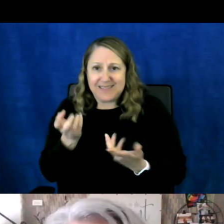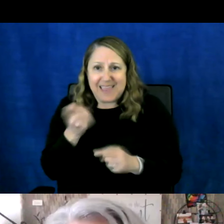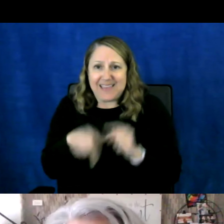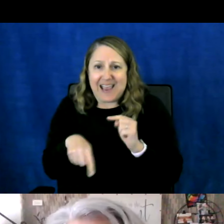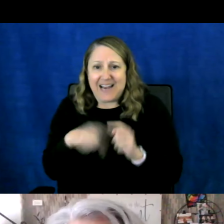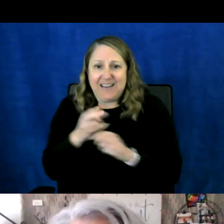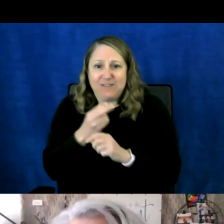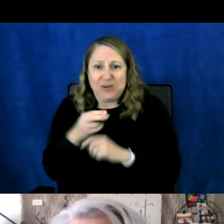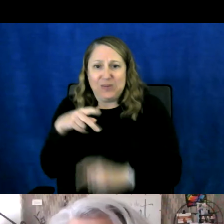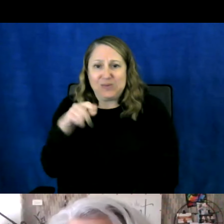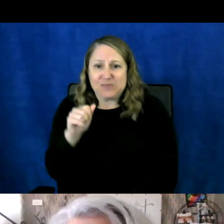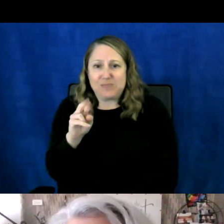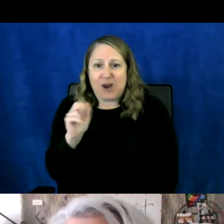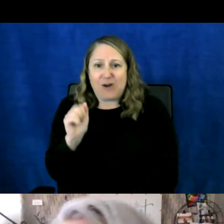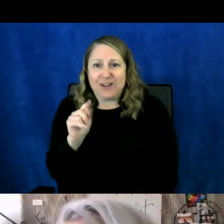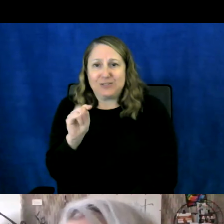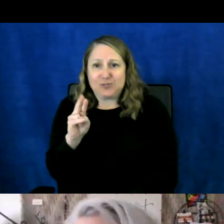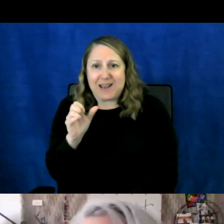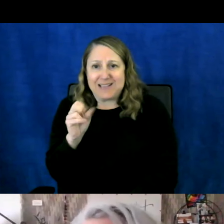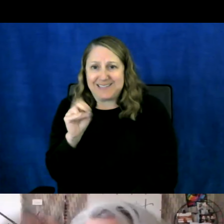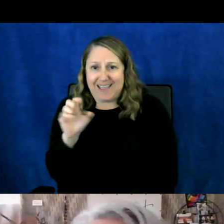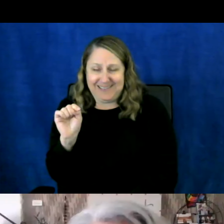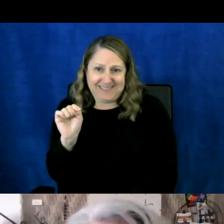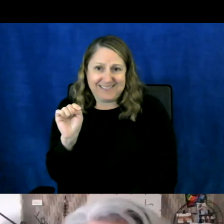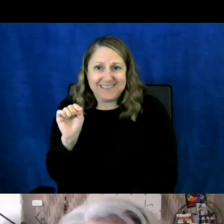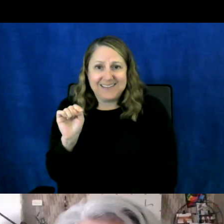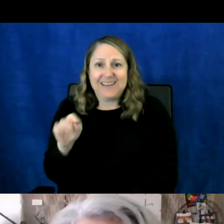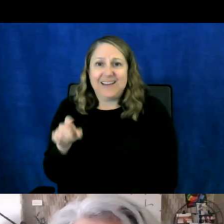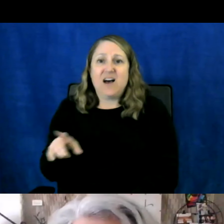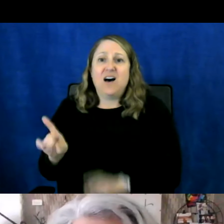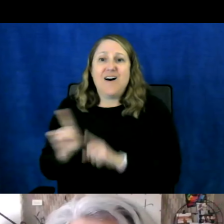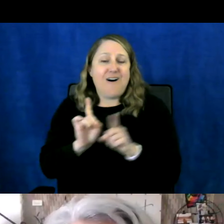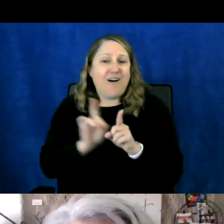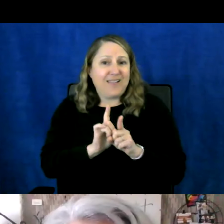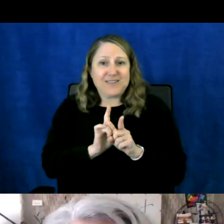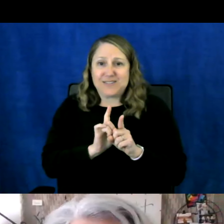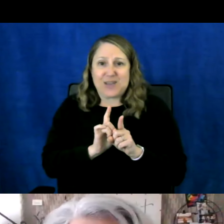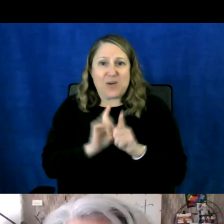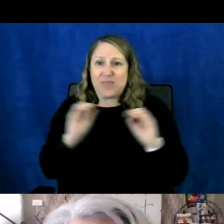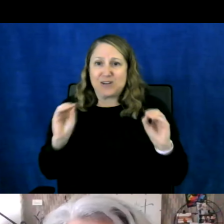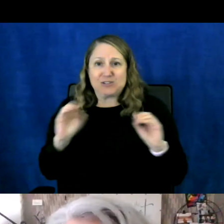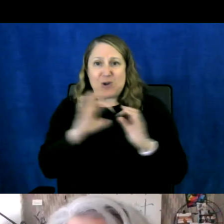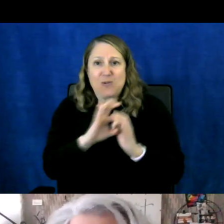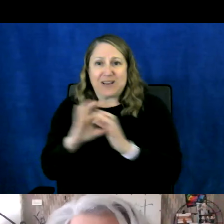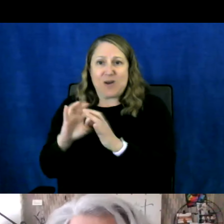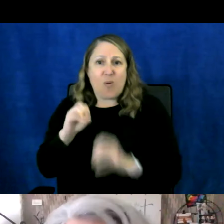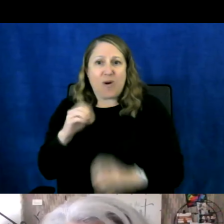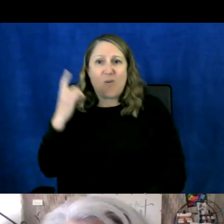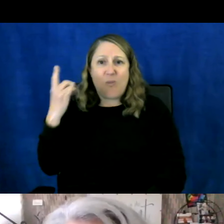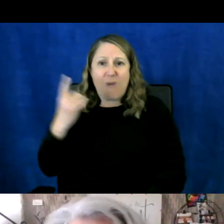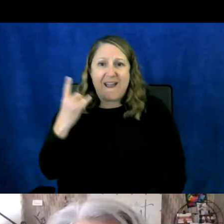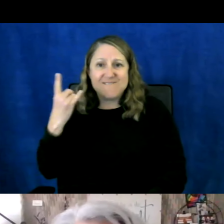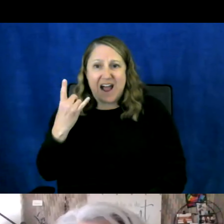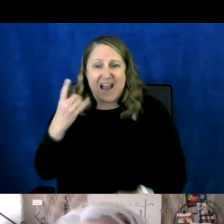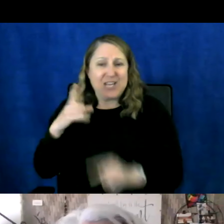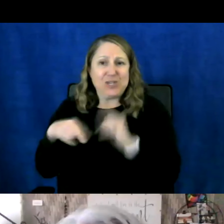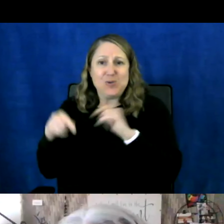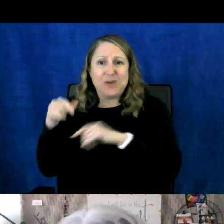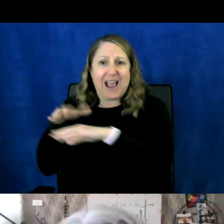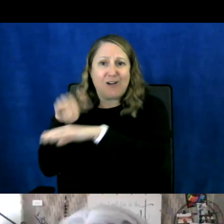paratransit for them. Much, I would say also there is no connectivity or Wi-Fi, and you can't call Uber, and you